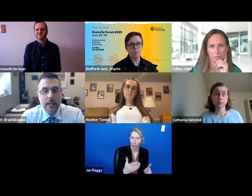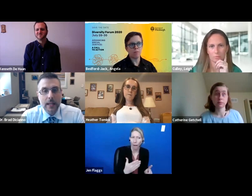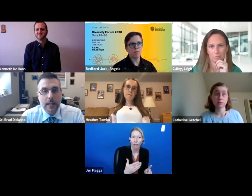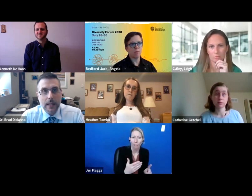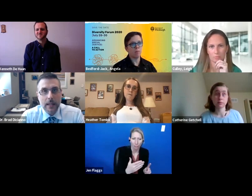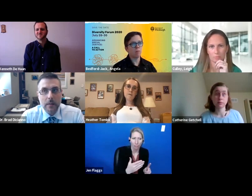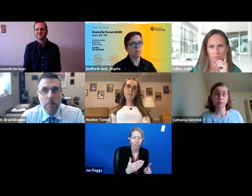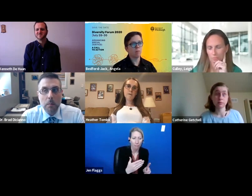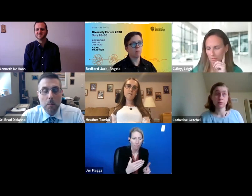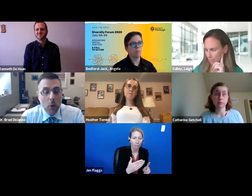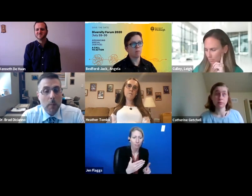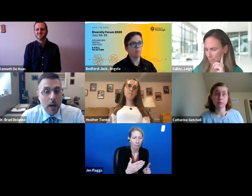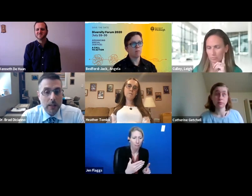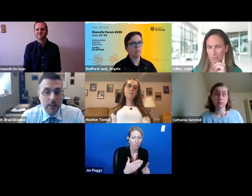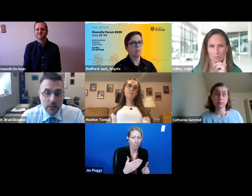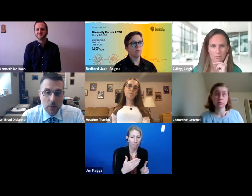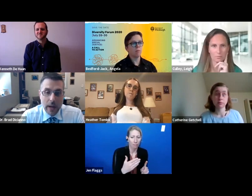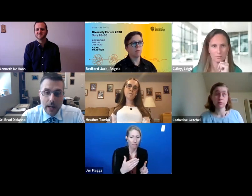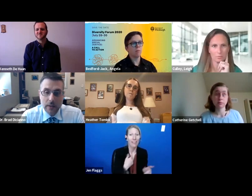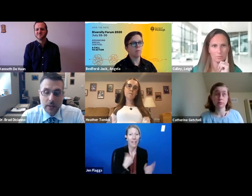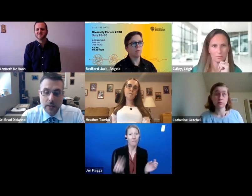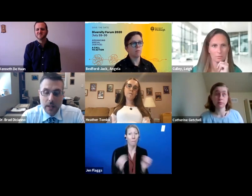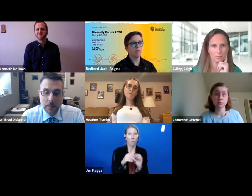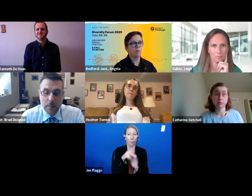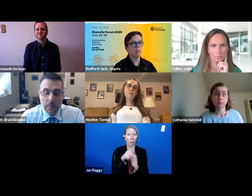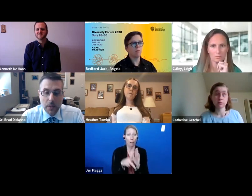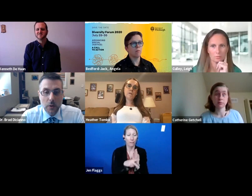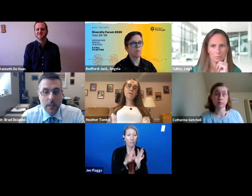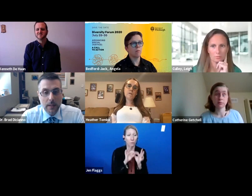creating more policies around